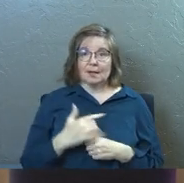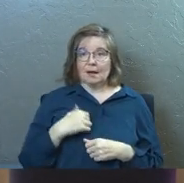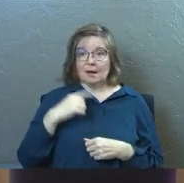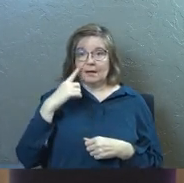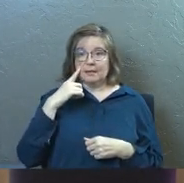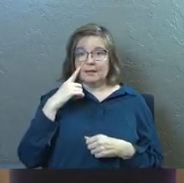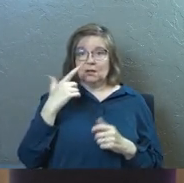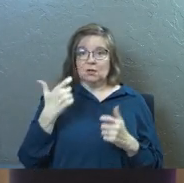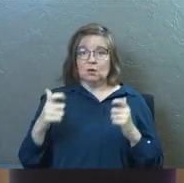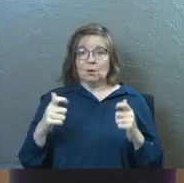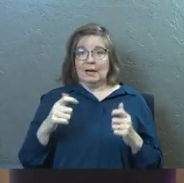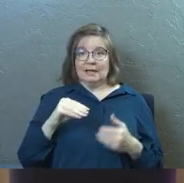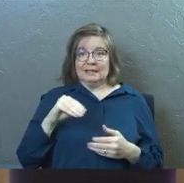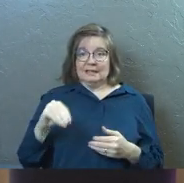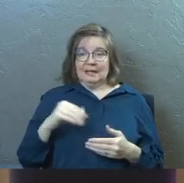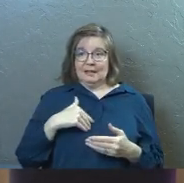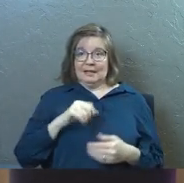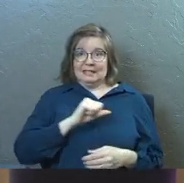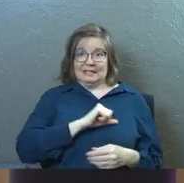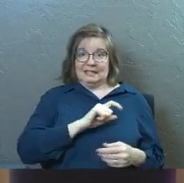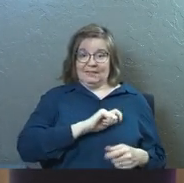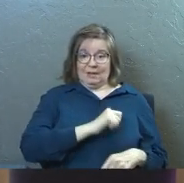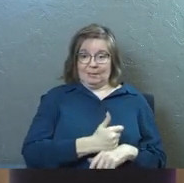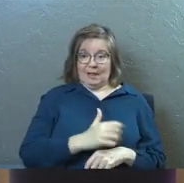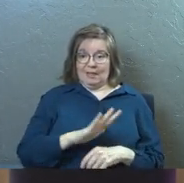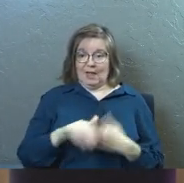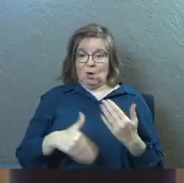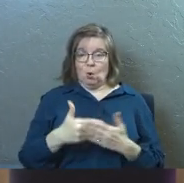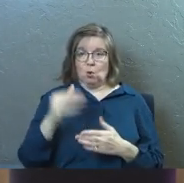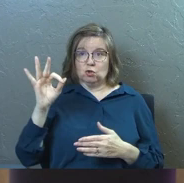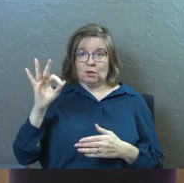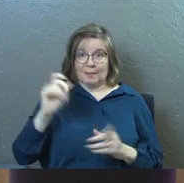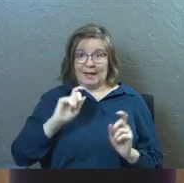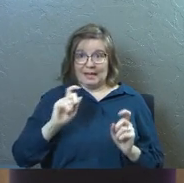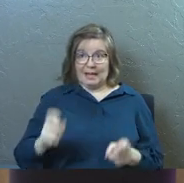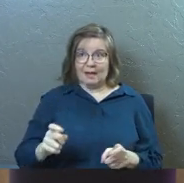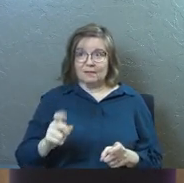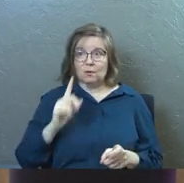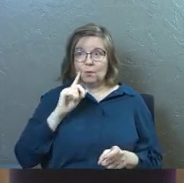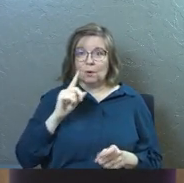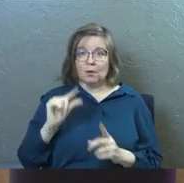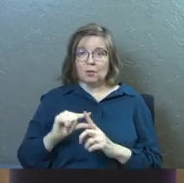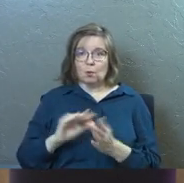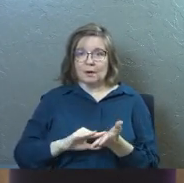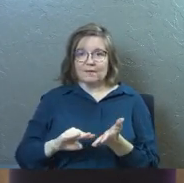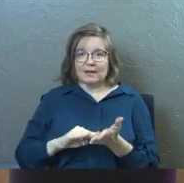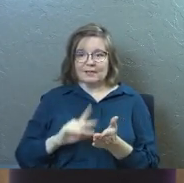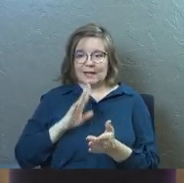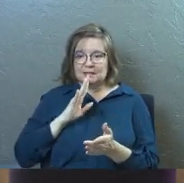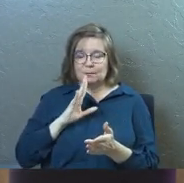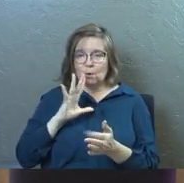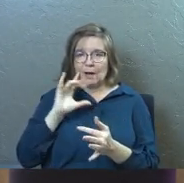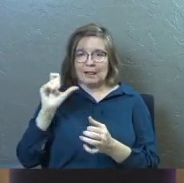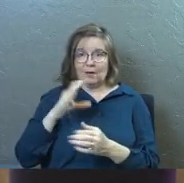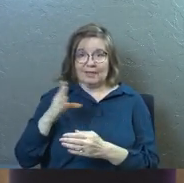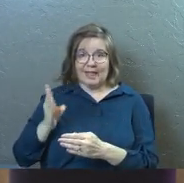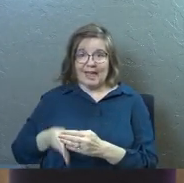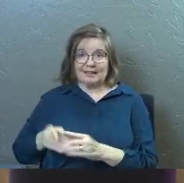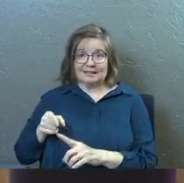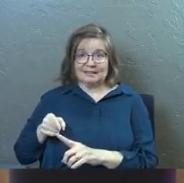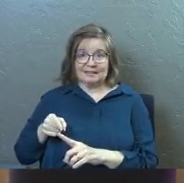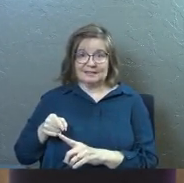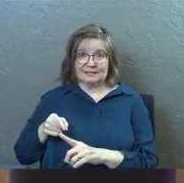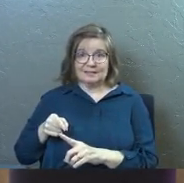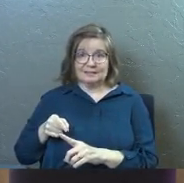I think the greatest seed that Stephen planted in that whole sermon that he gave was the word of forgiveness that he spoke out loud at the very end.